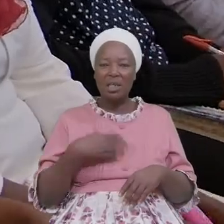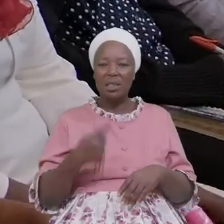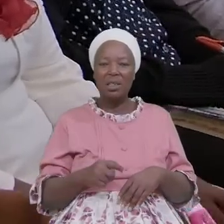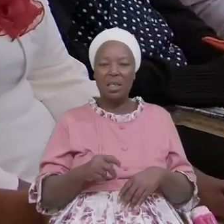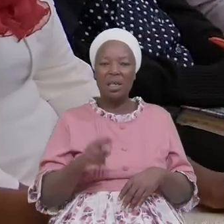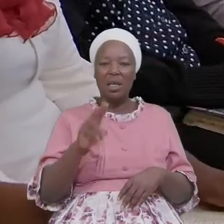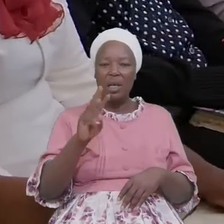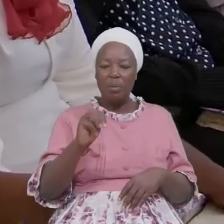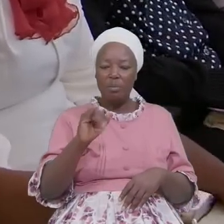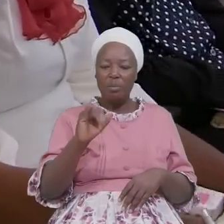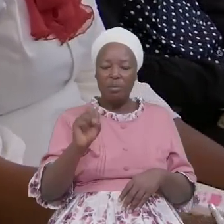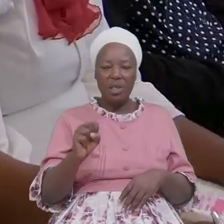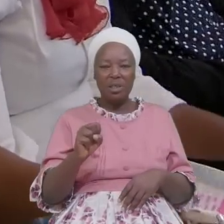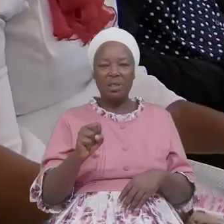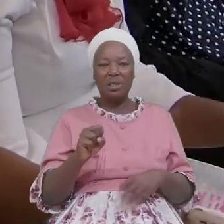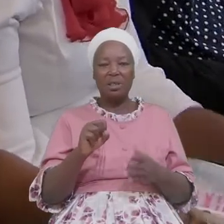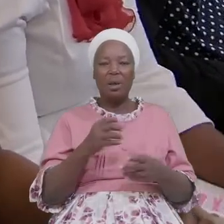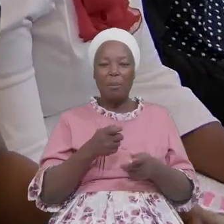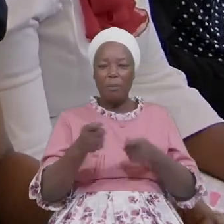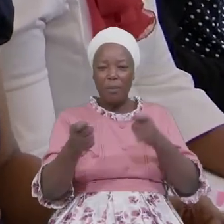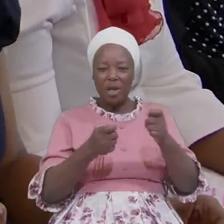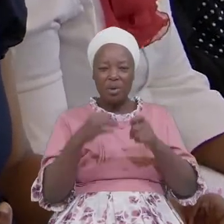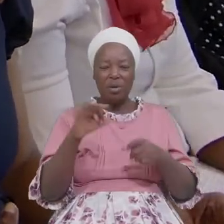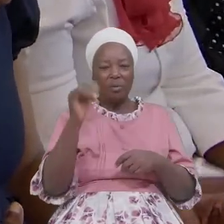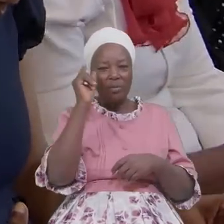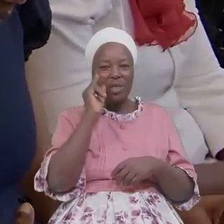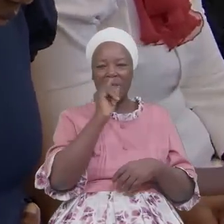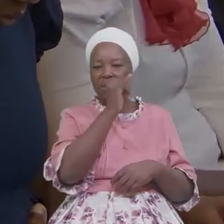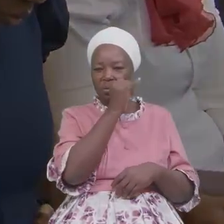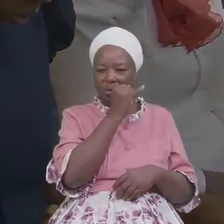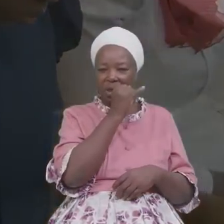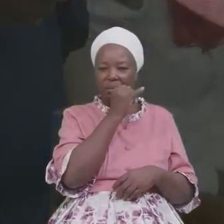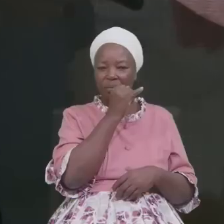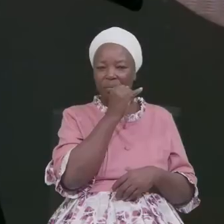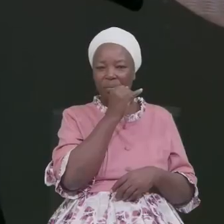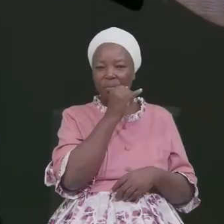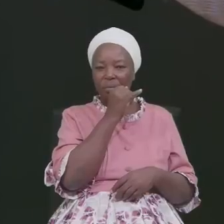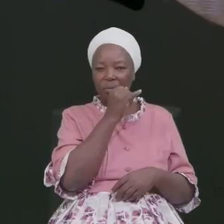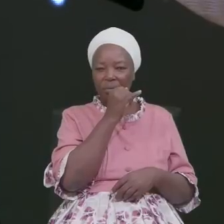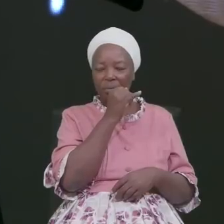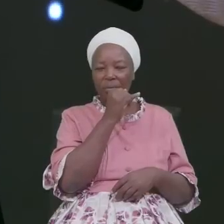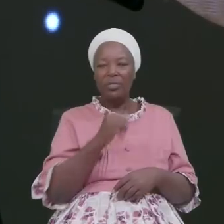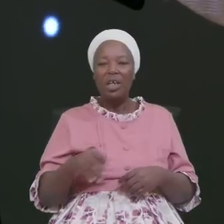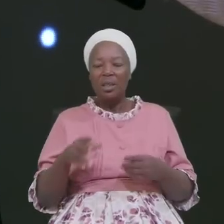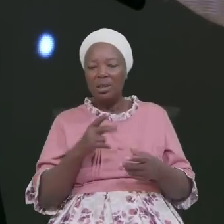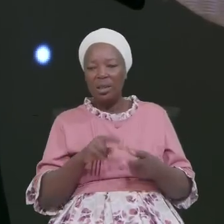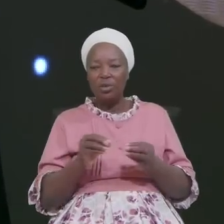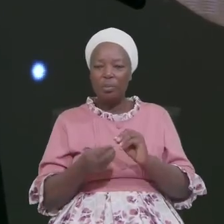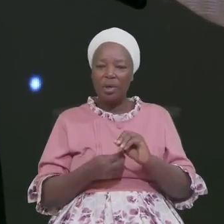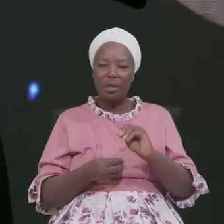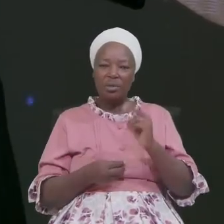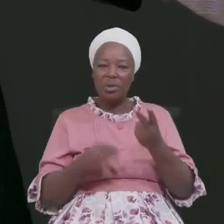mismanagement of Israel under his goodness. Number two, the message and